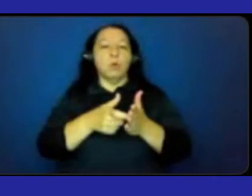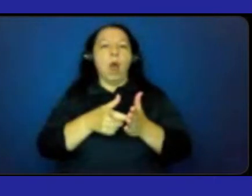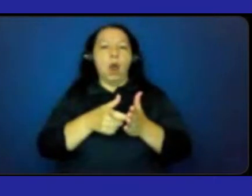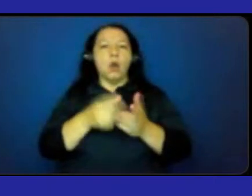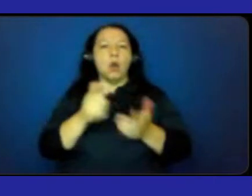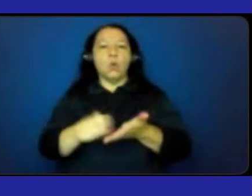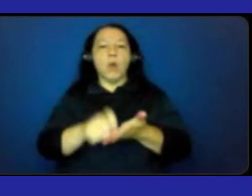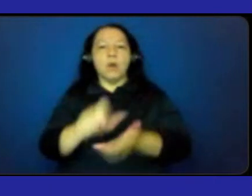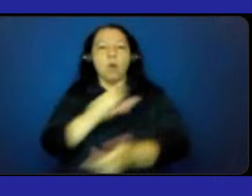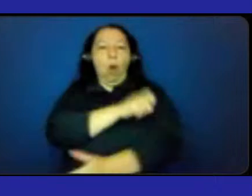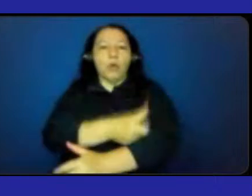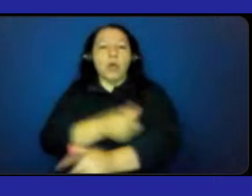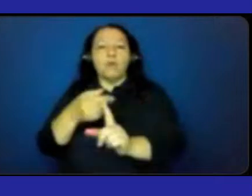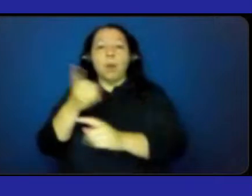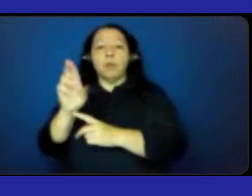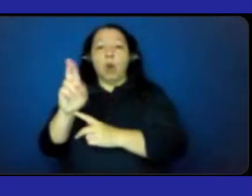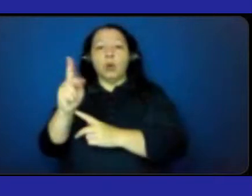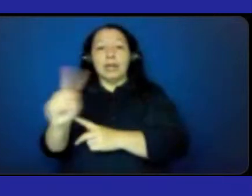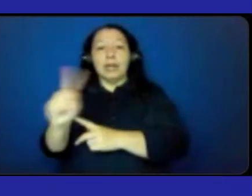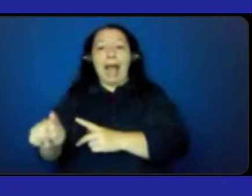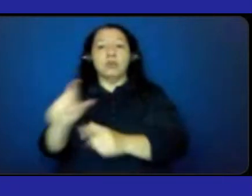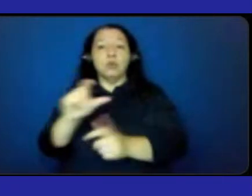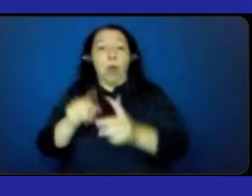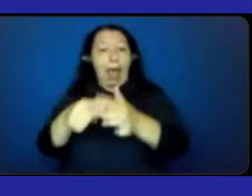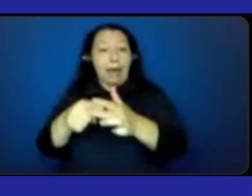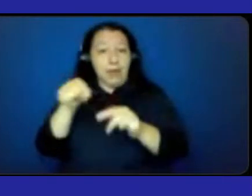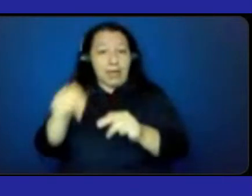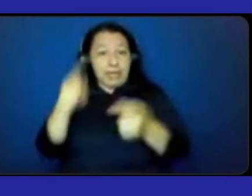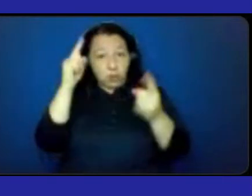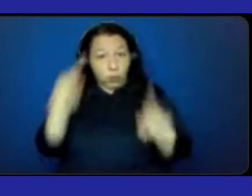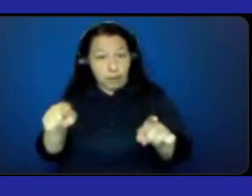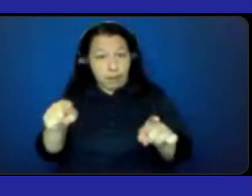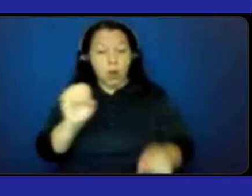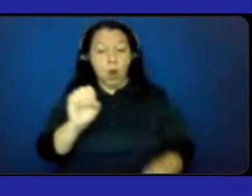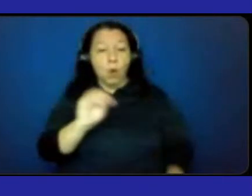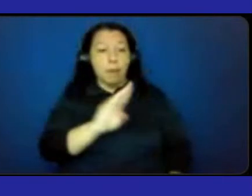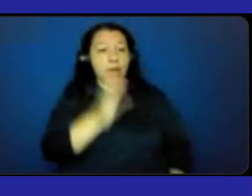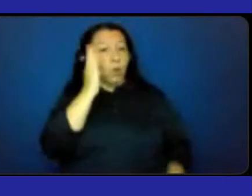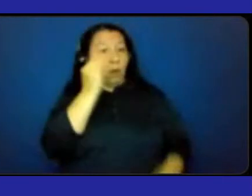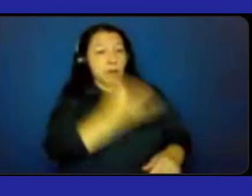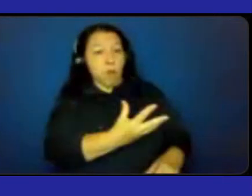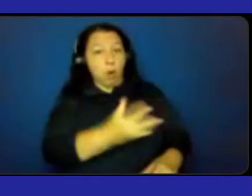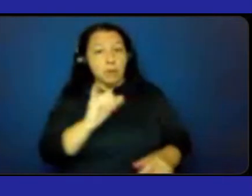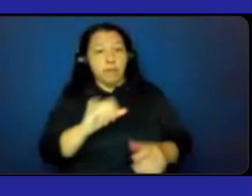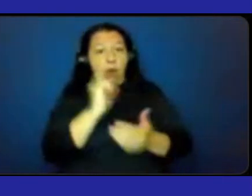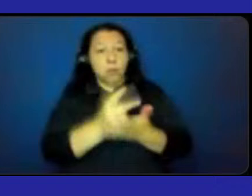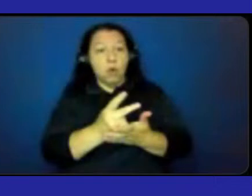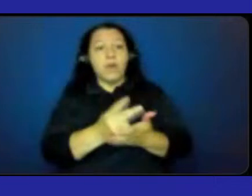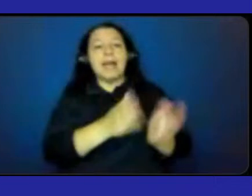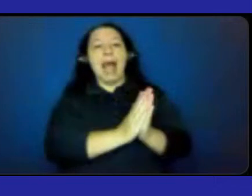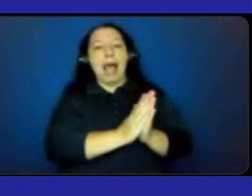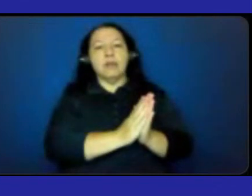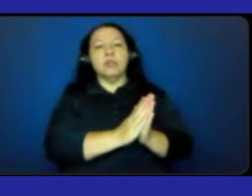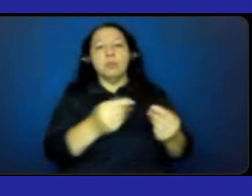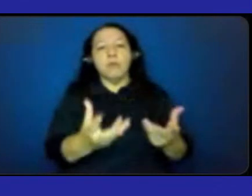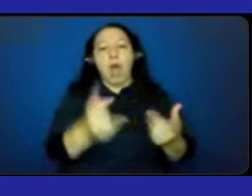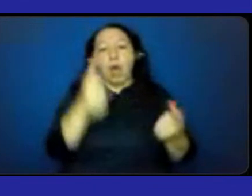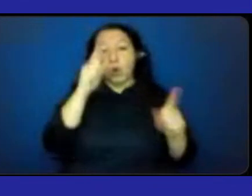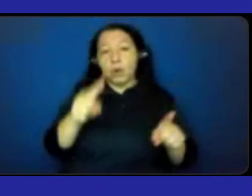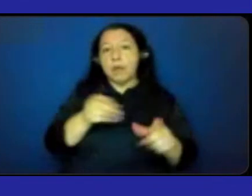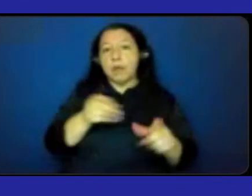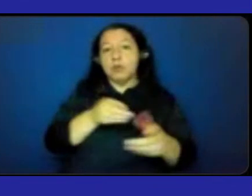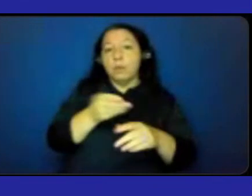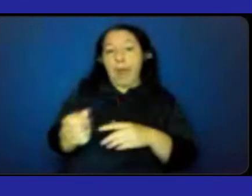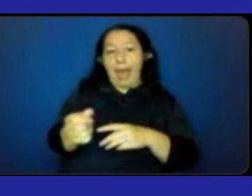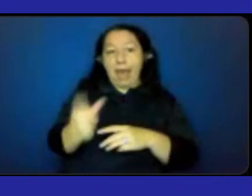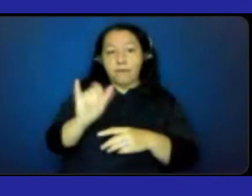these agreements, and then OMB will be informed of that approval and asked to provide agreement to cover those costs. In essence,